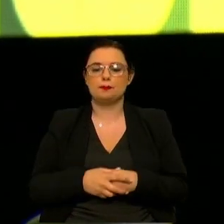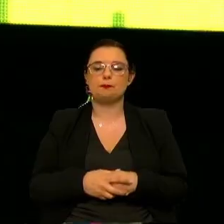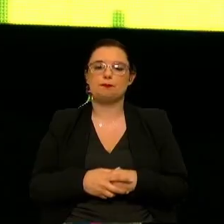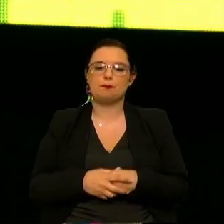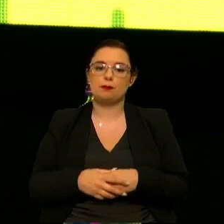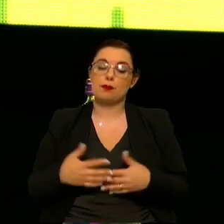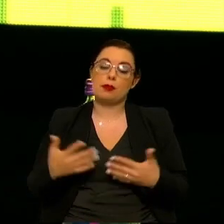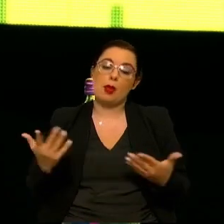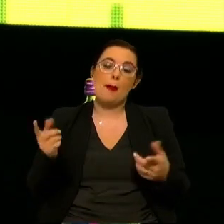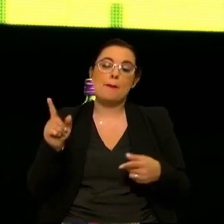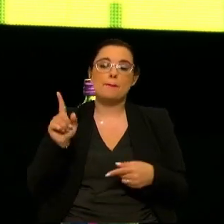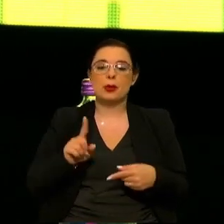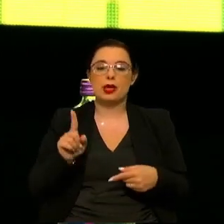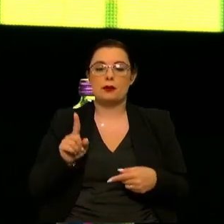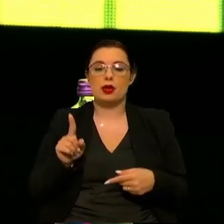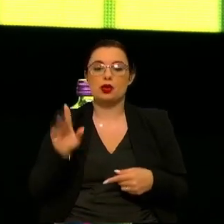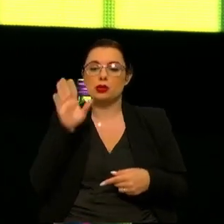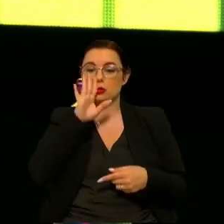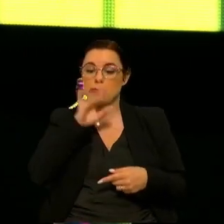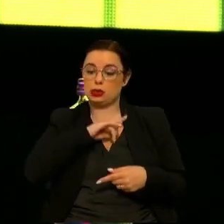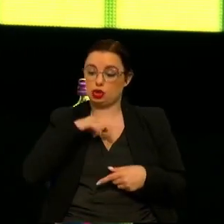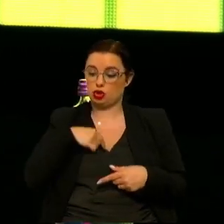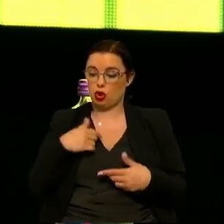the current context?